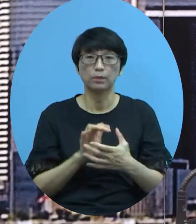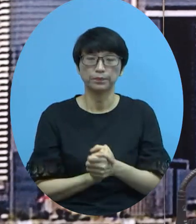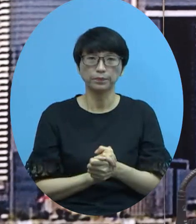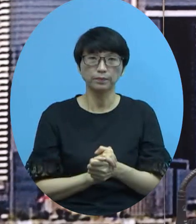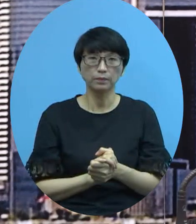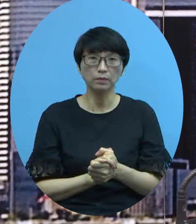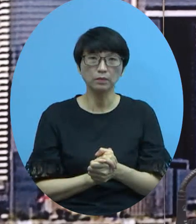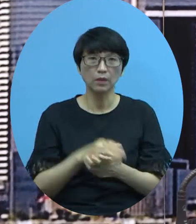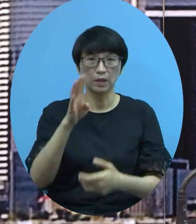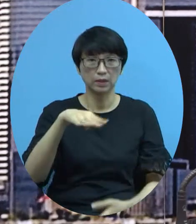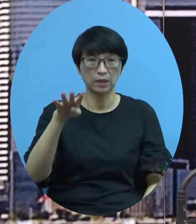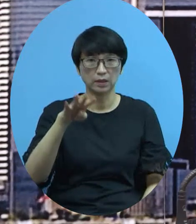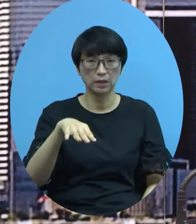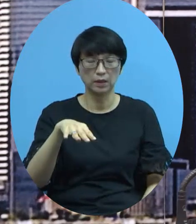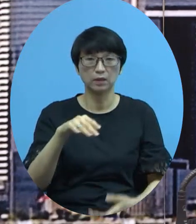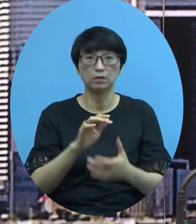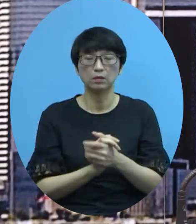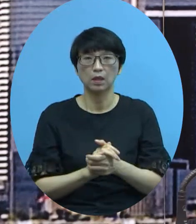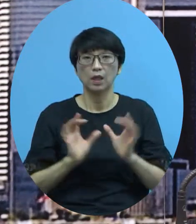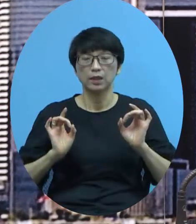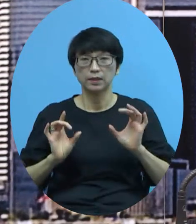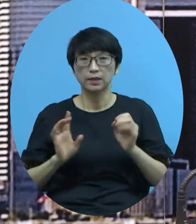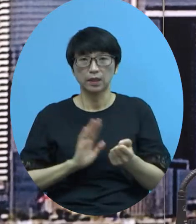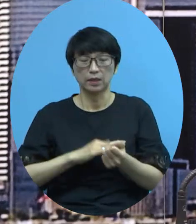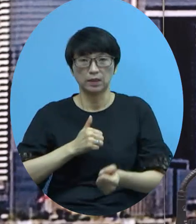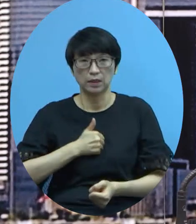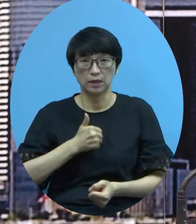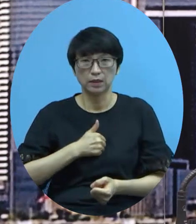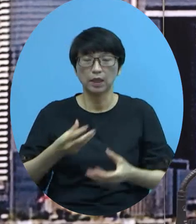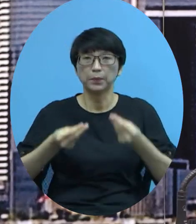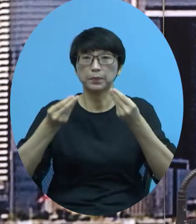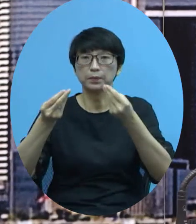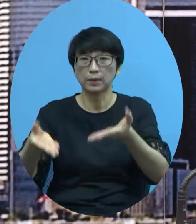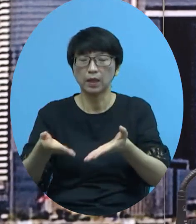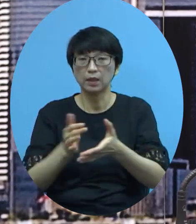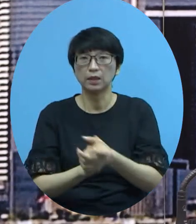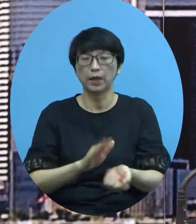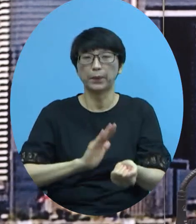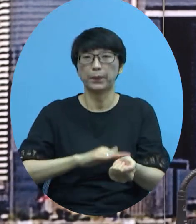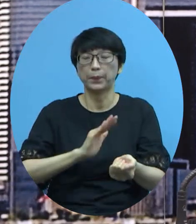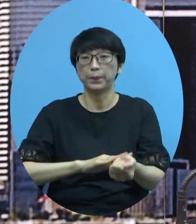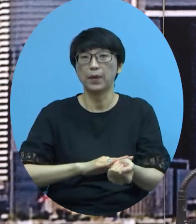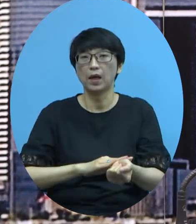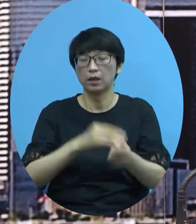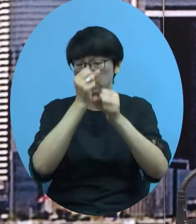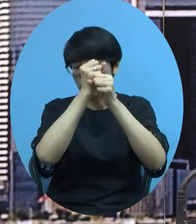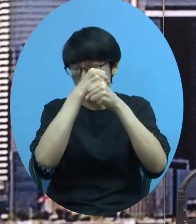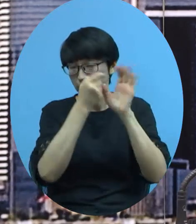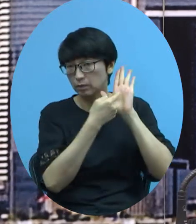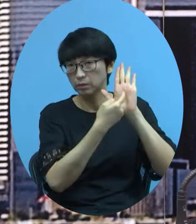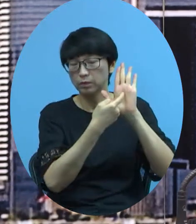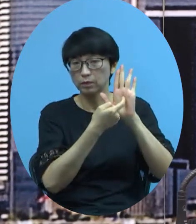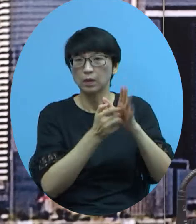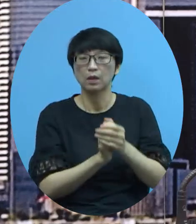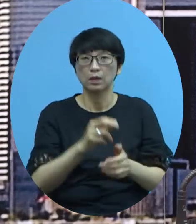private doctors to our laboratory for testing in the last month or so. And the highest